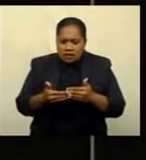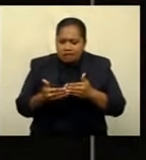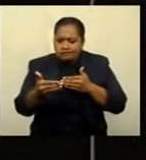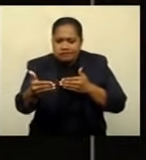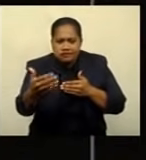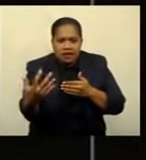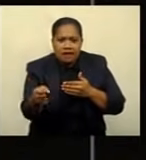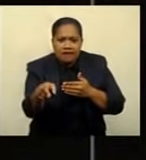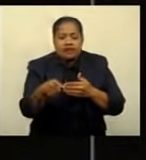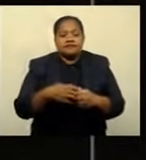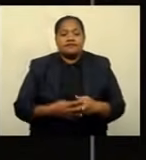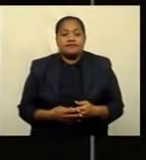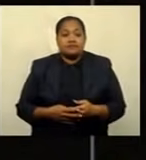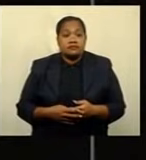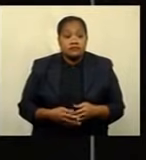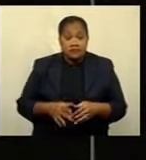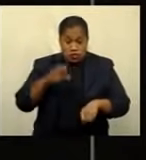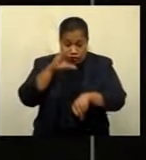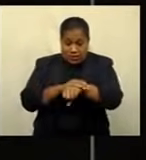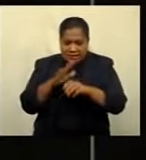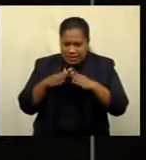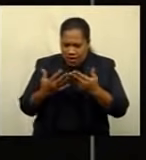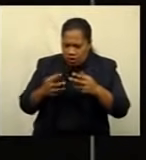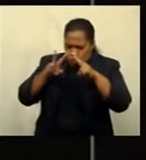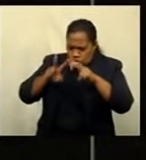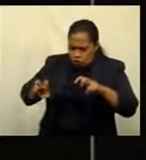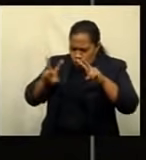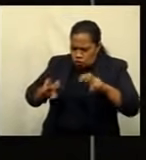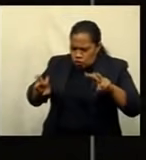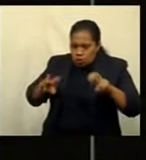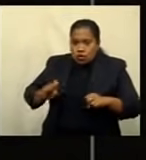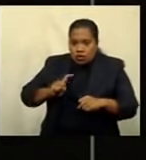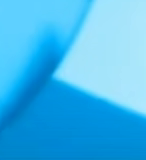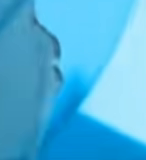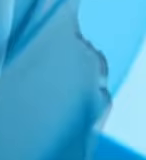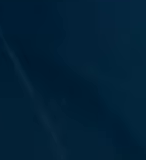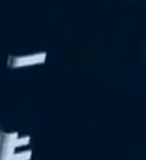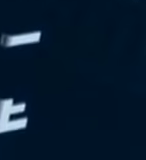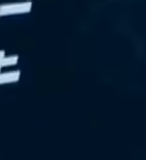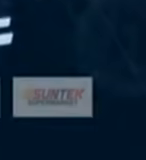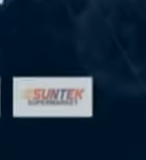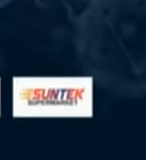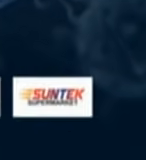Police are gathering information on the victim as investigations continue.